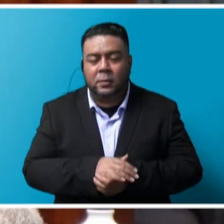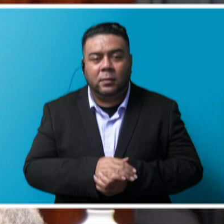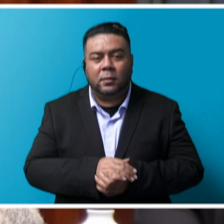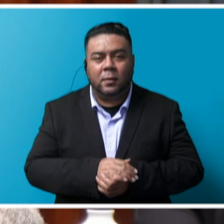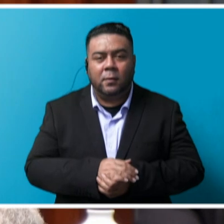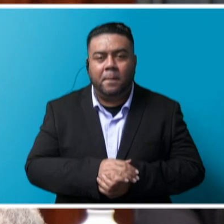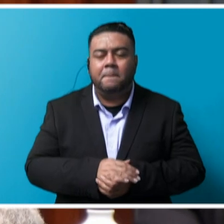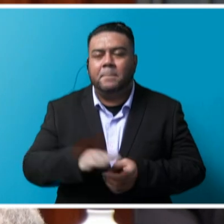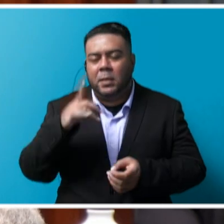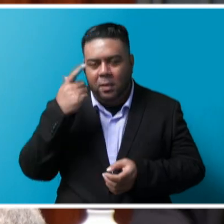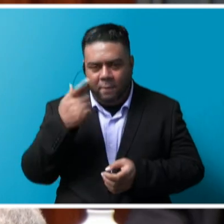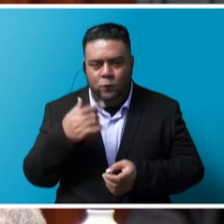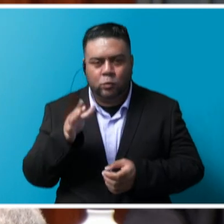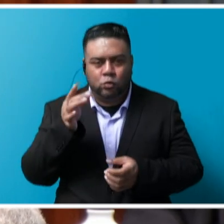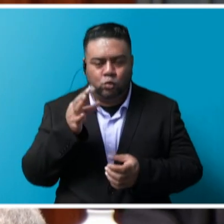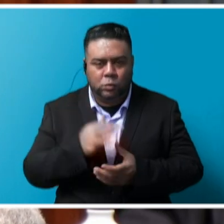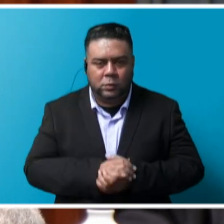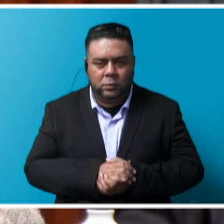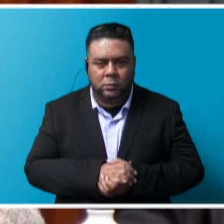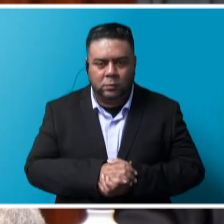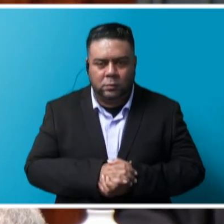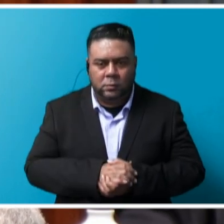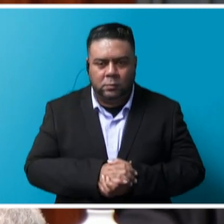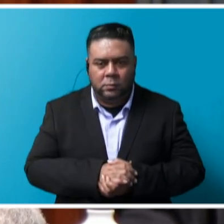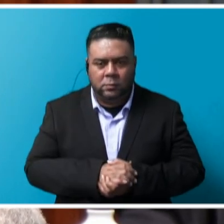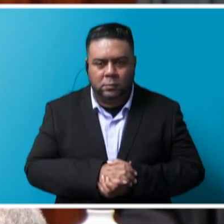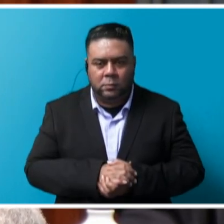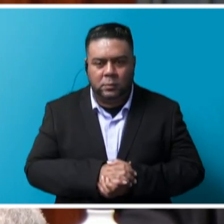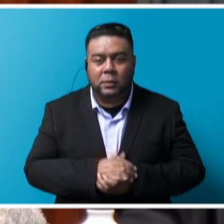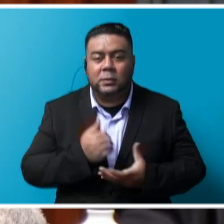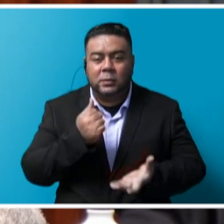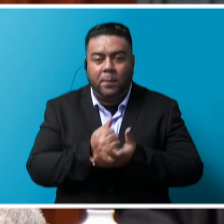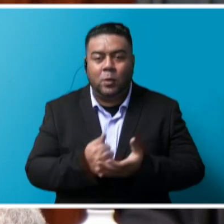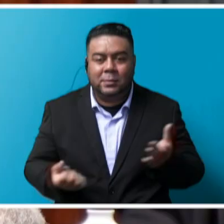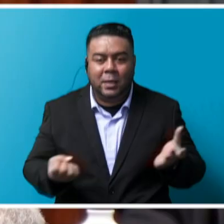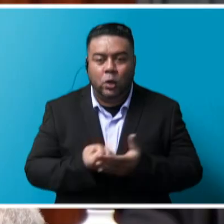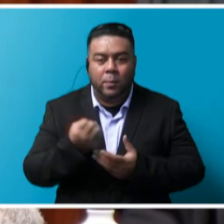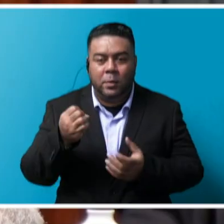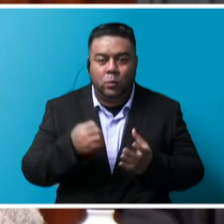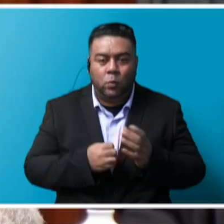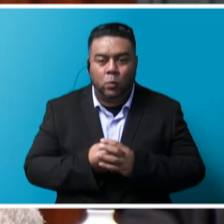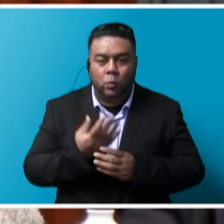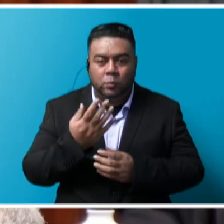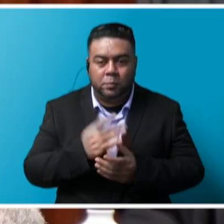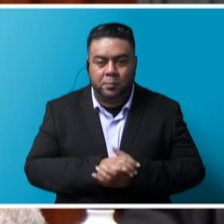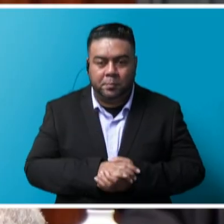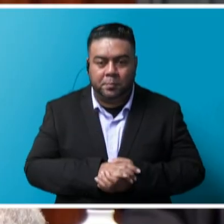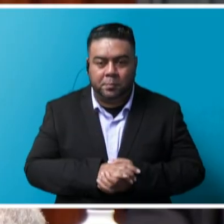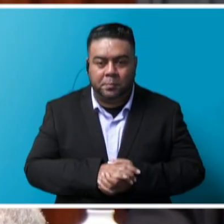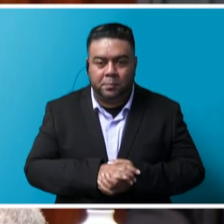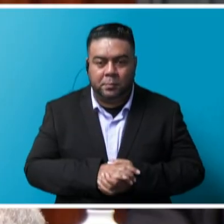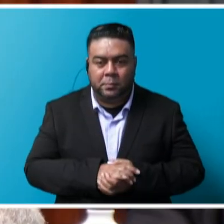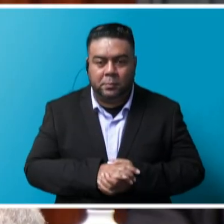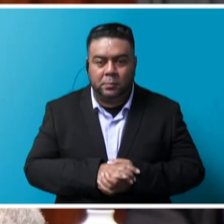careful choices. It protects essential services, supports economic growth, manages expenditure prudently, and invests